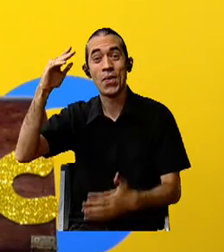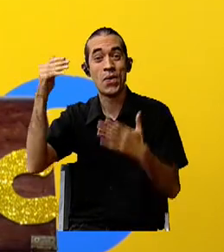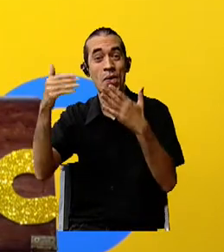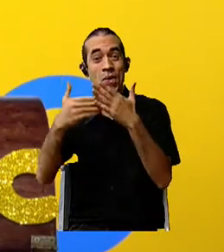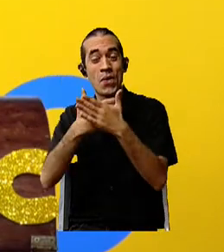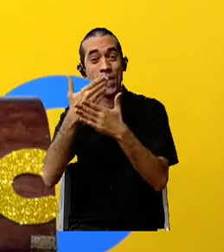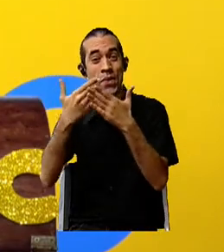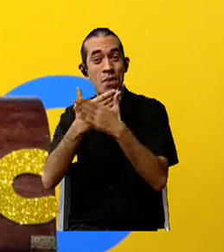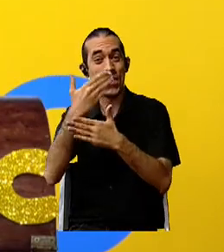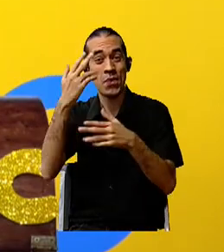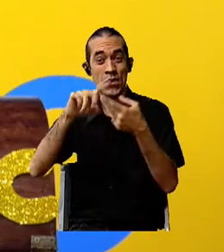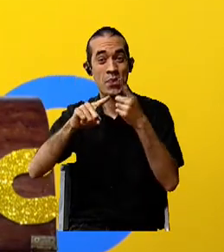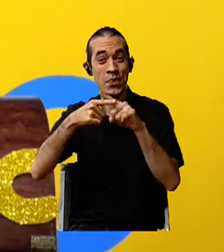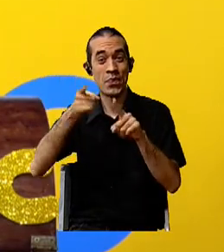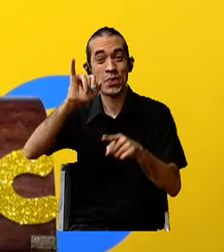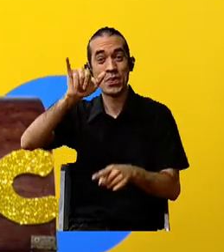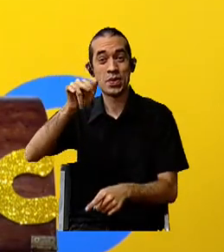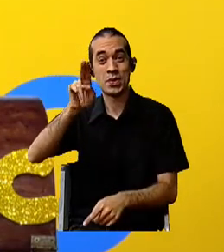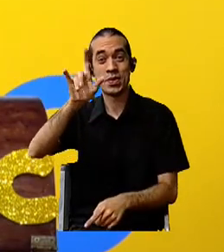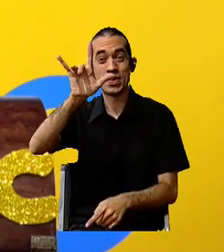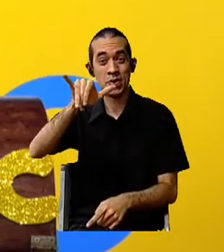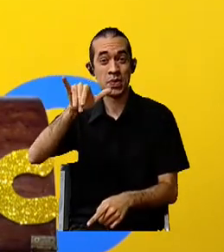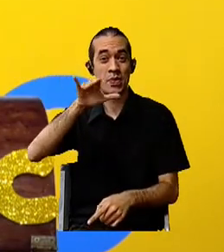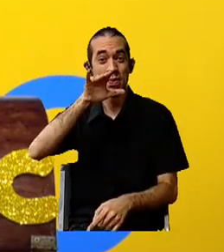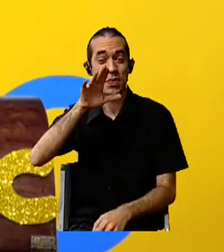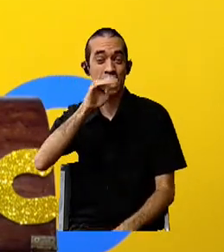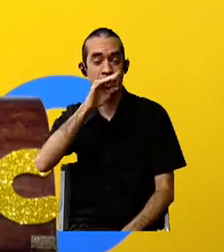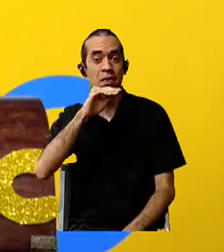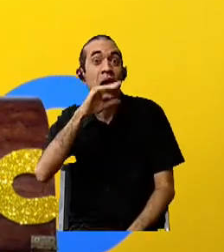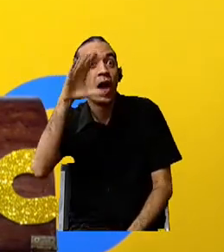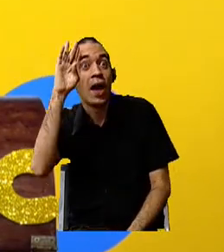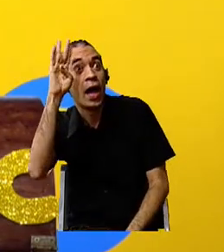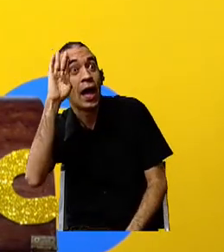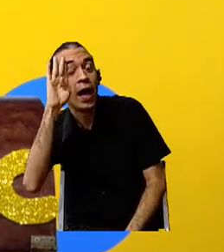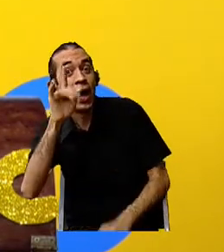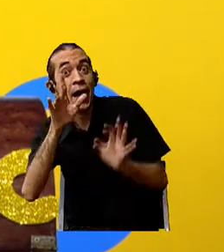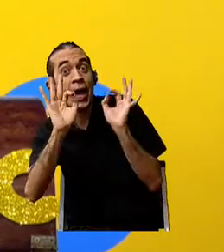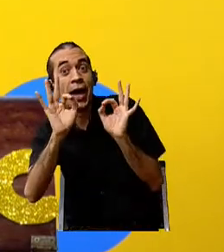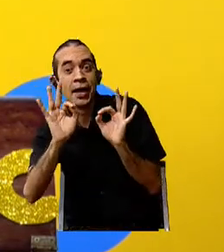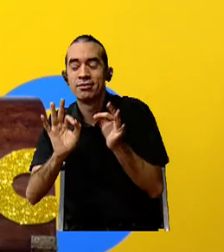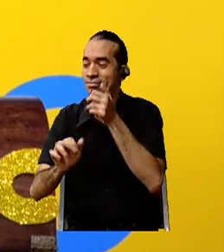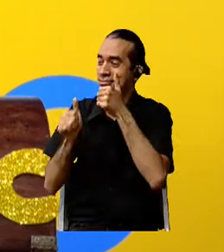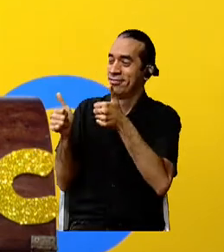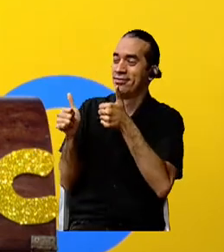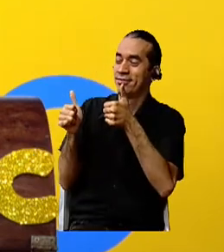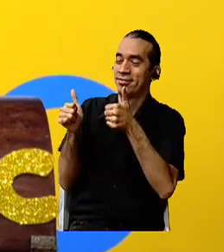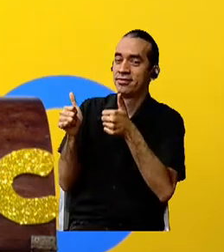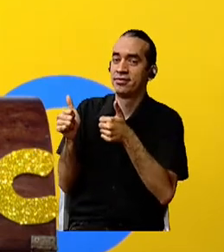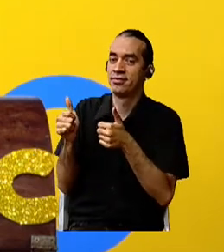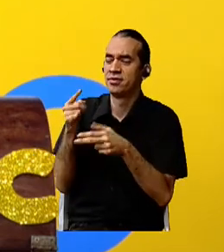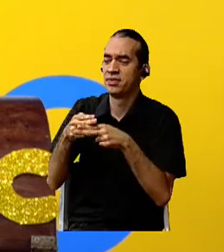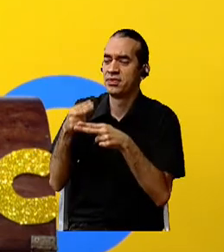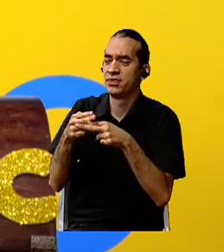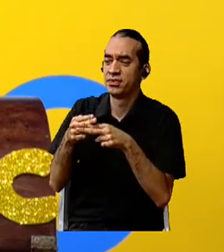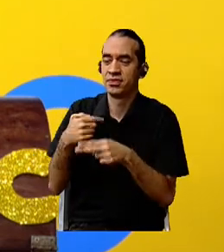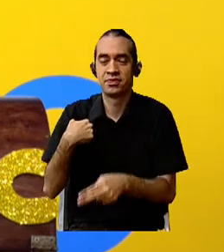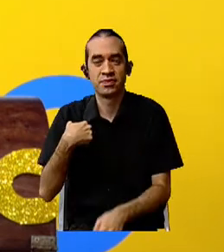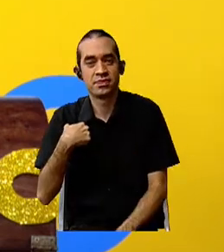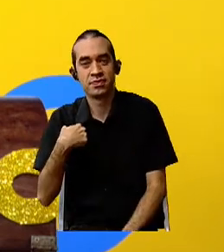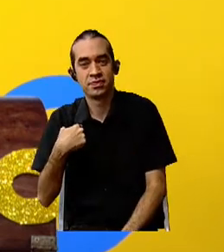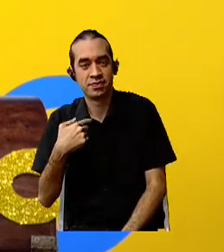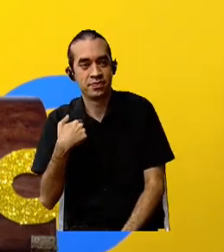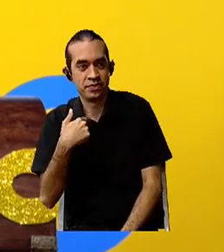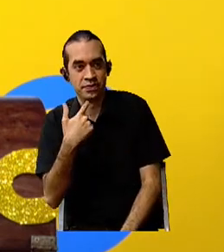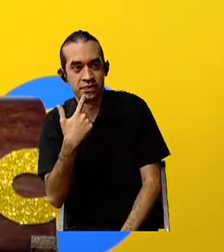the dog. Say hi, Chuli. Hello, how are you? Very good. And what is your name? You already asked